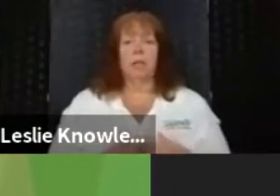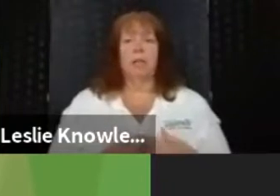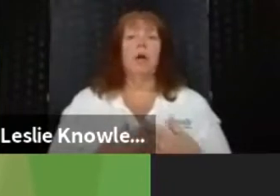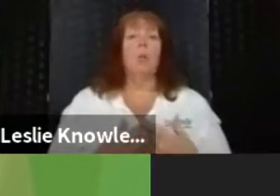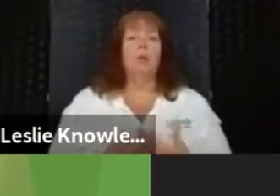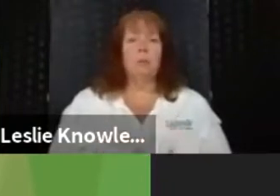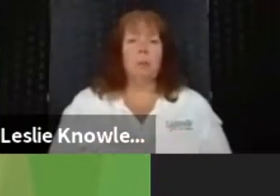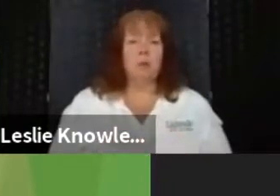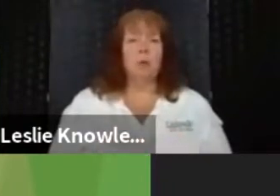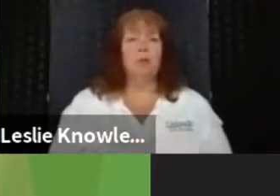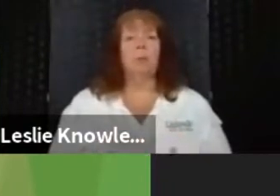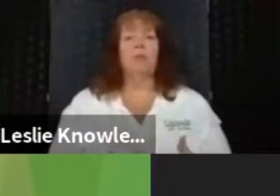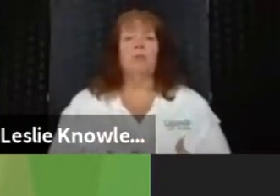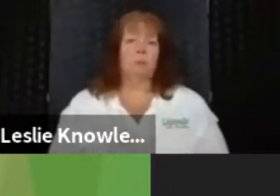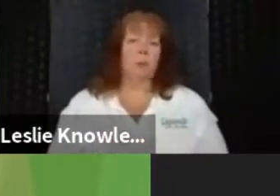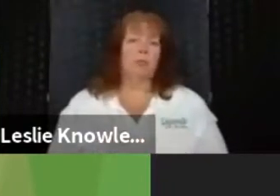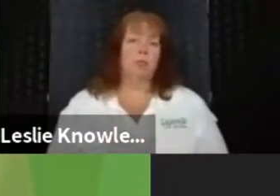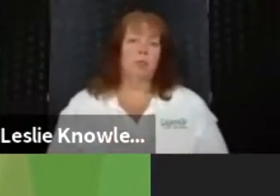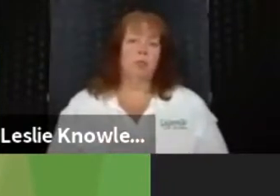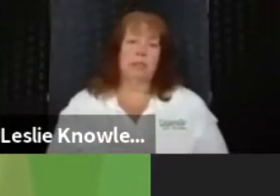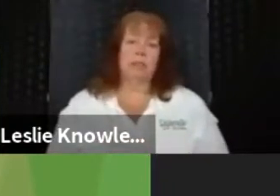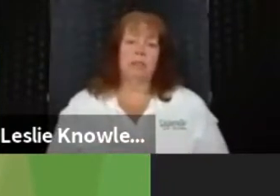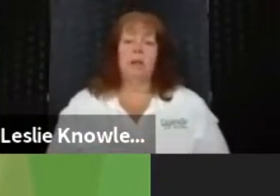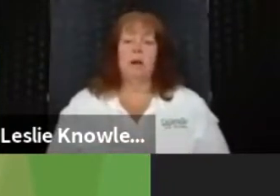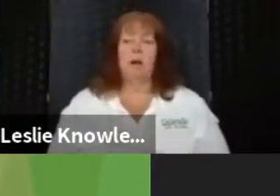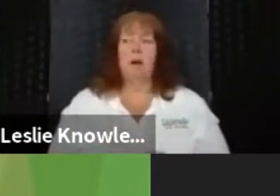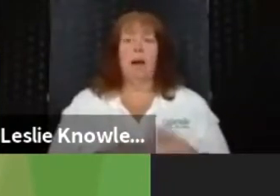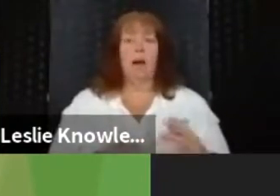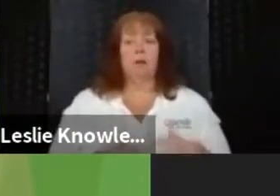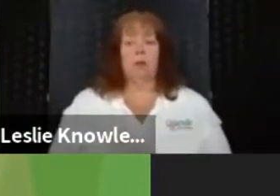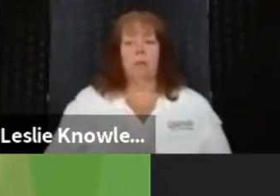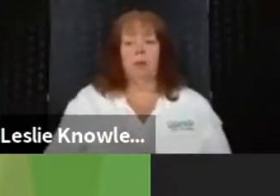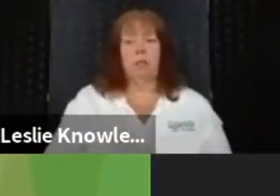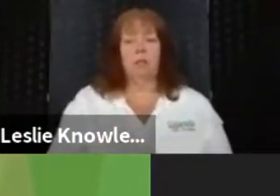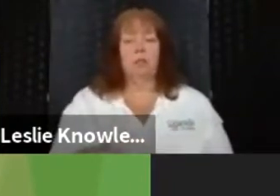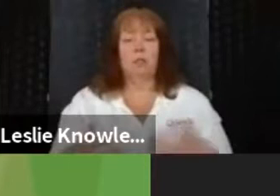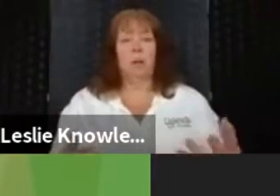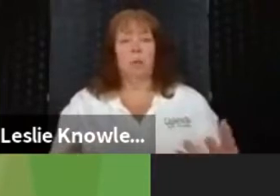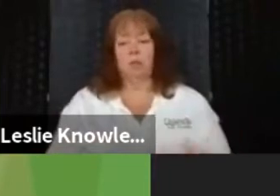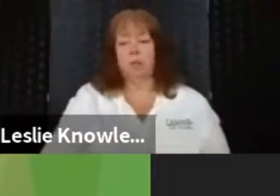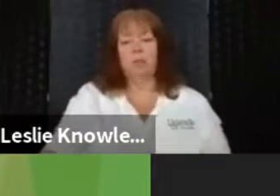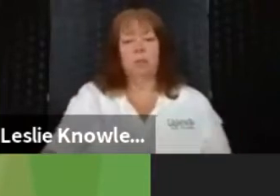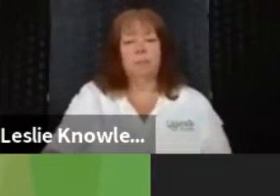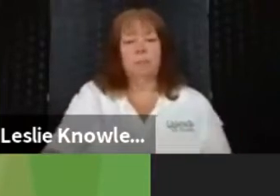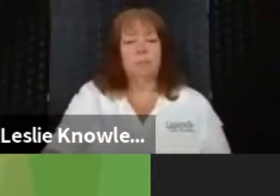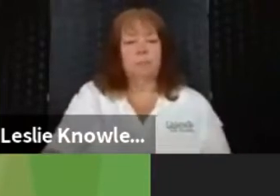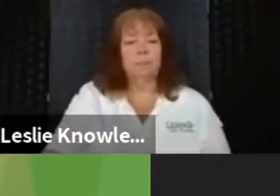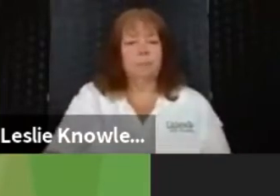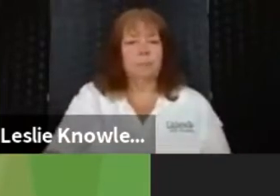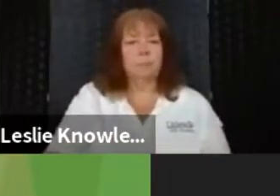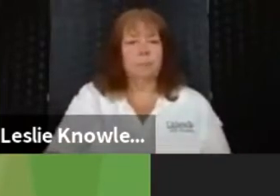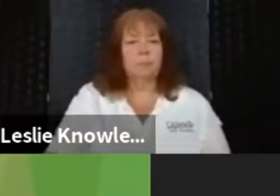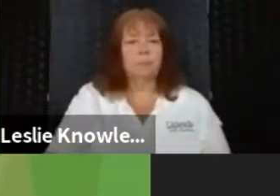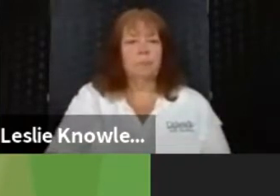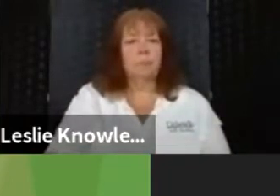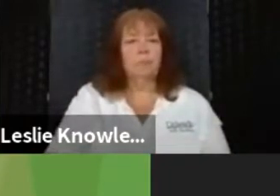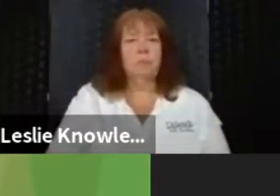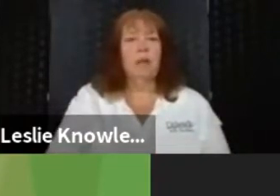and get working with mentors, with the support that you need out in the community to develop your skills.